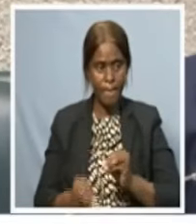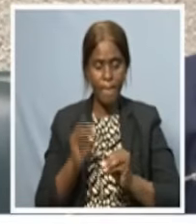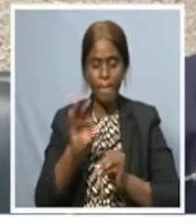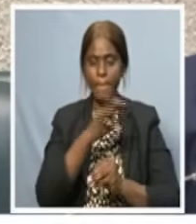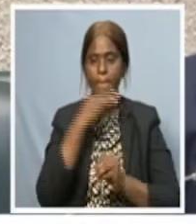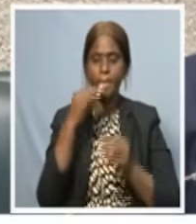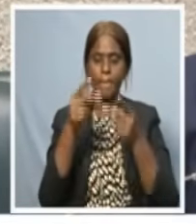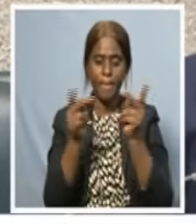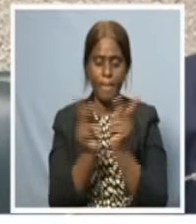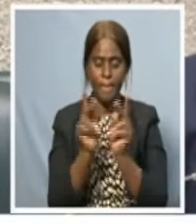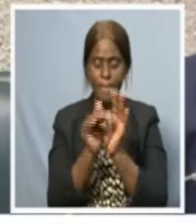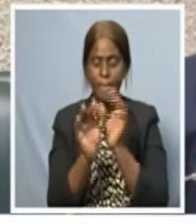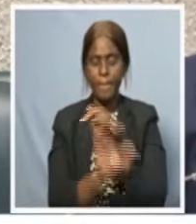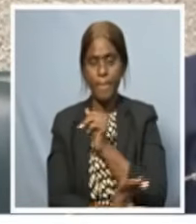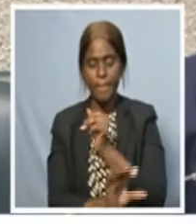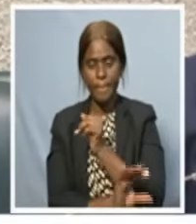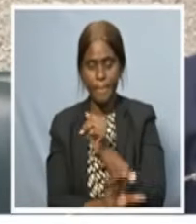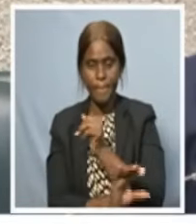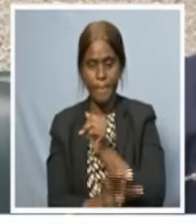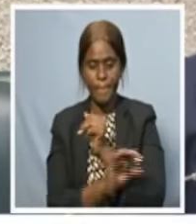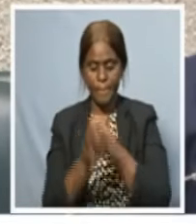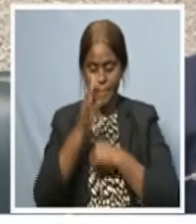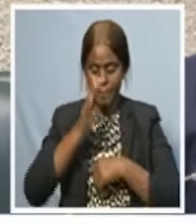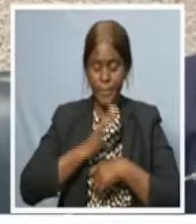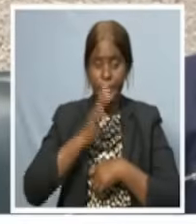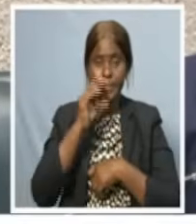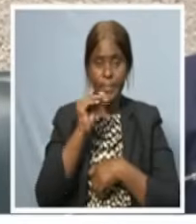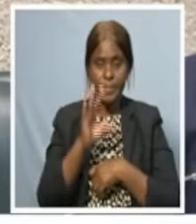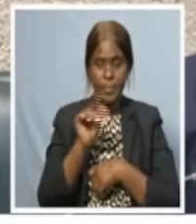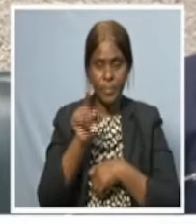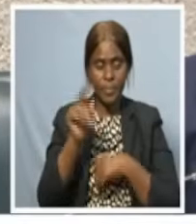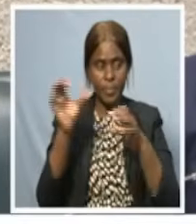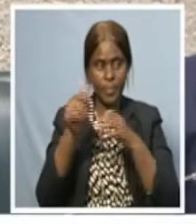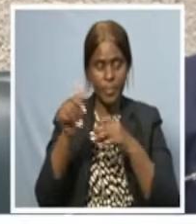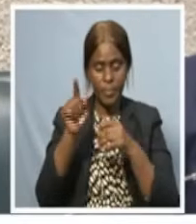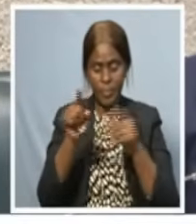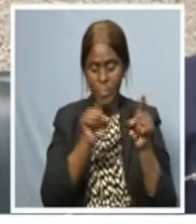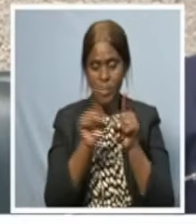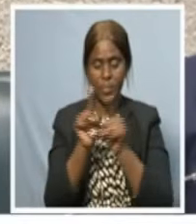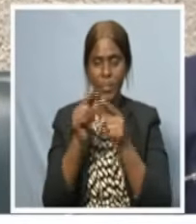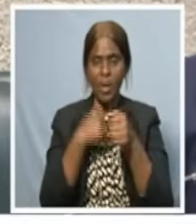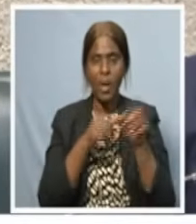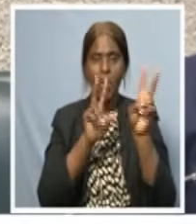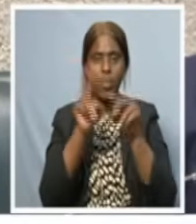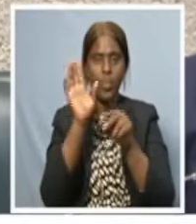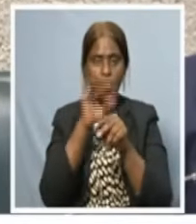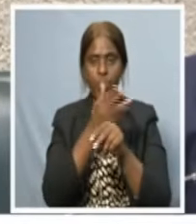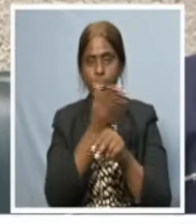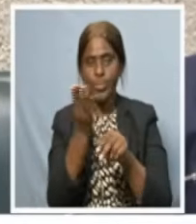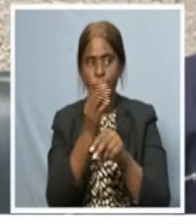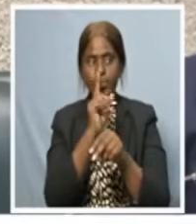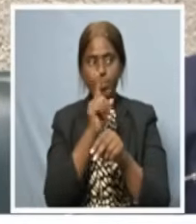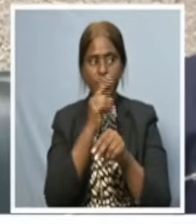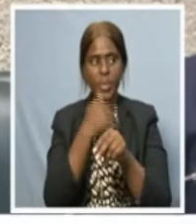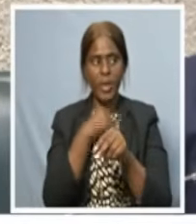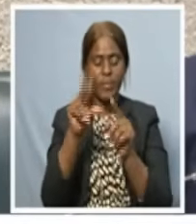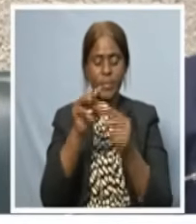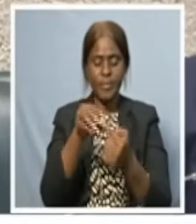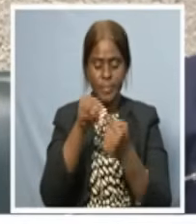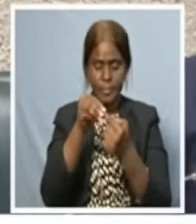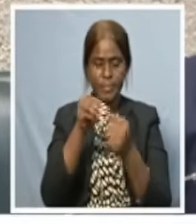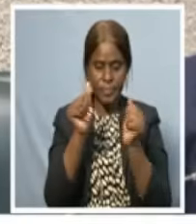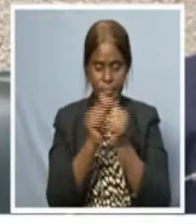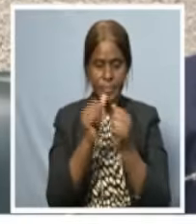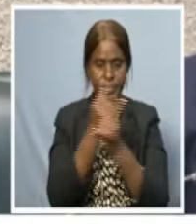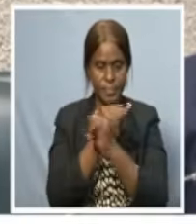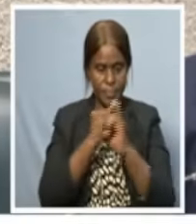of farm blocks in the country. Madam Speaker, the committee also observed that there is no specific